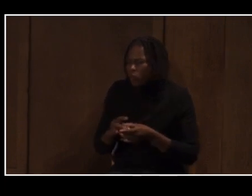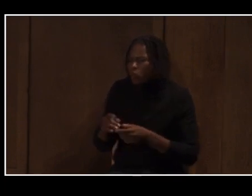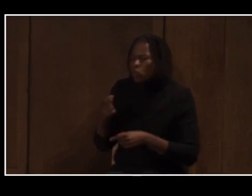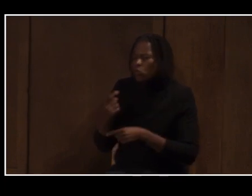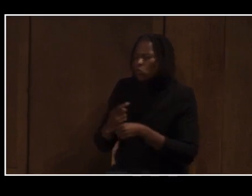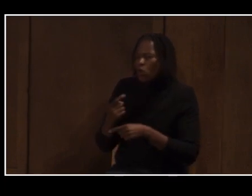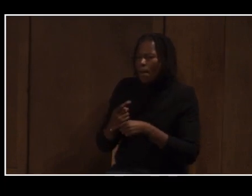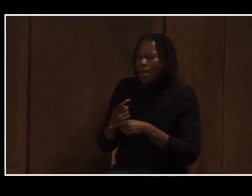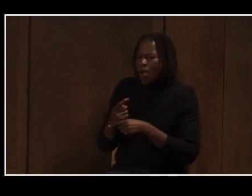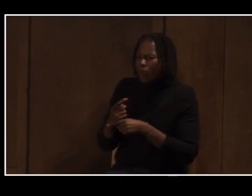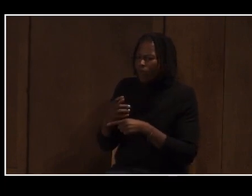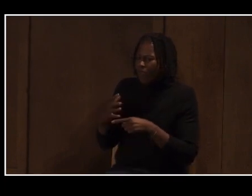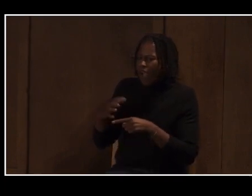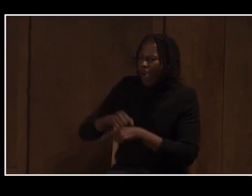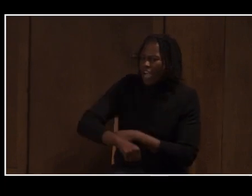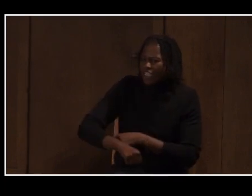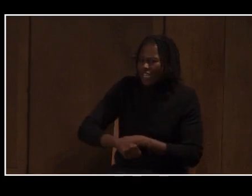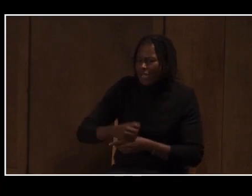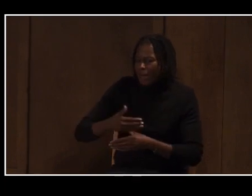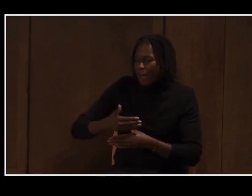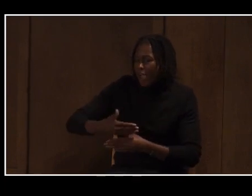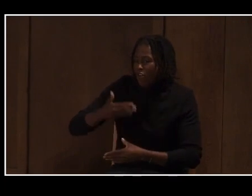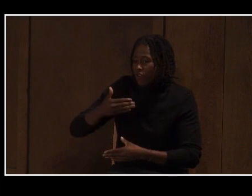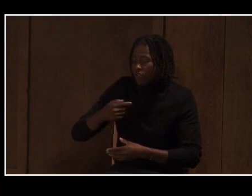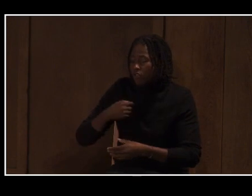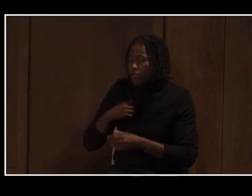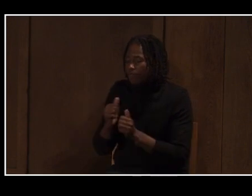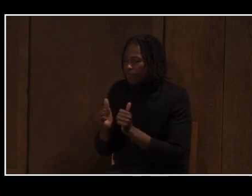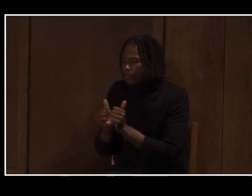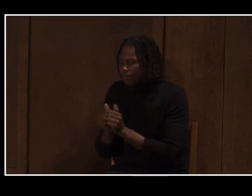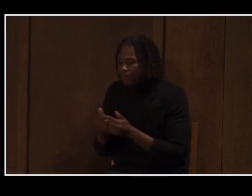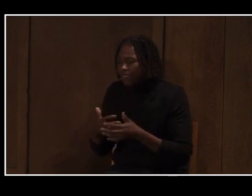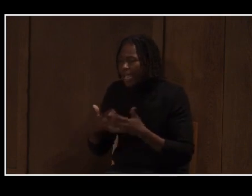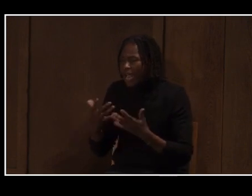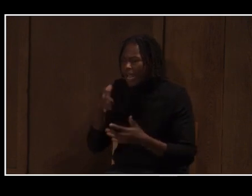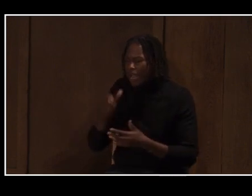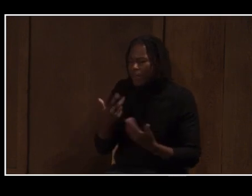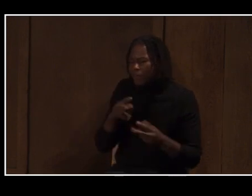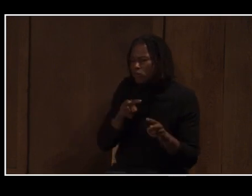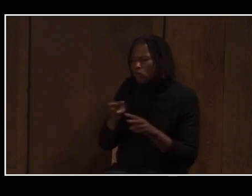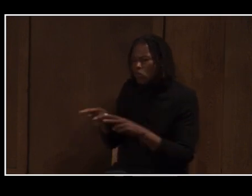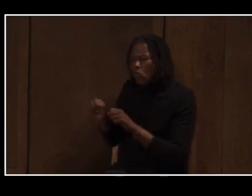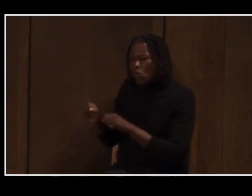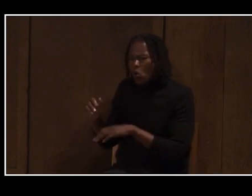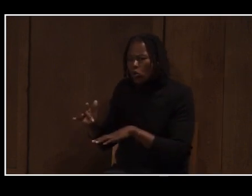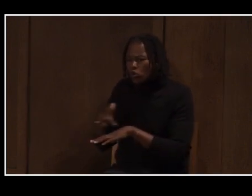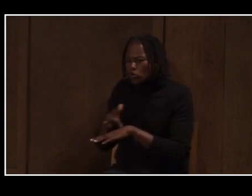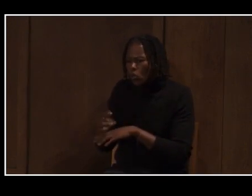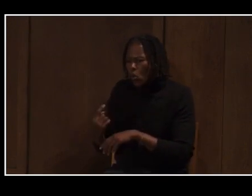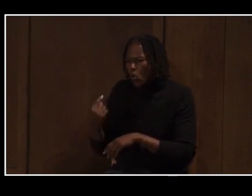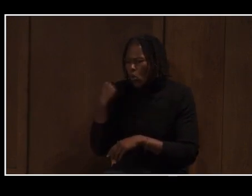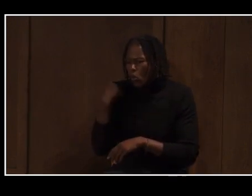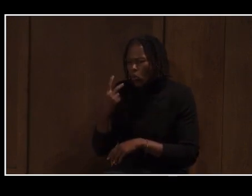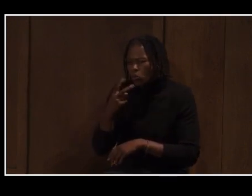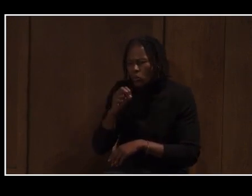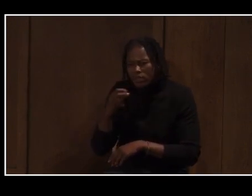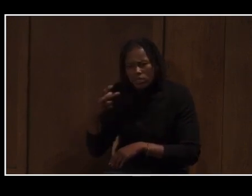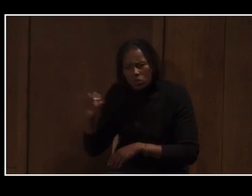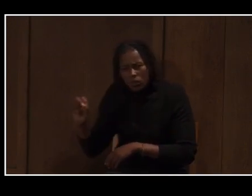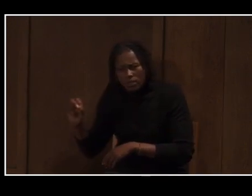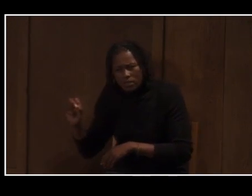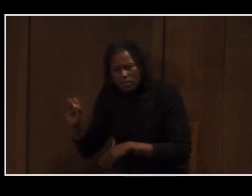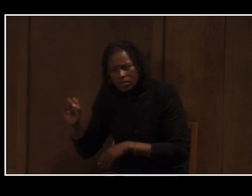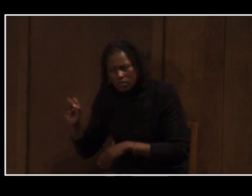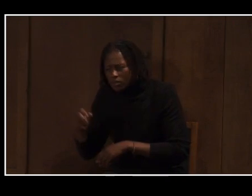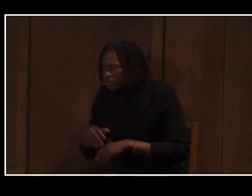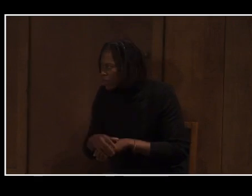Well, I think anybody who saw your show at the South London Art Gallery in 2020 how from